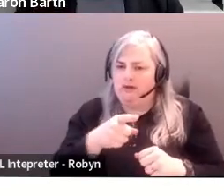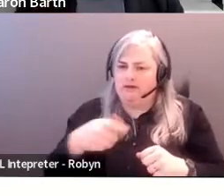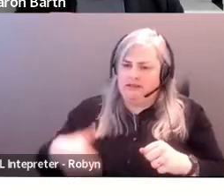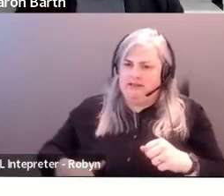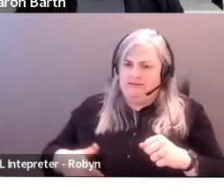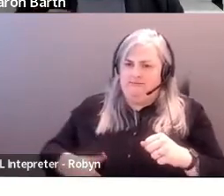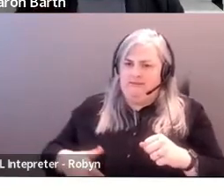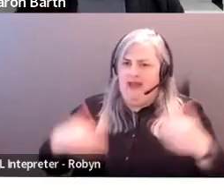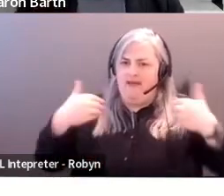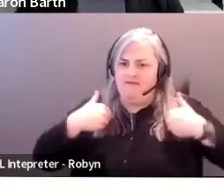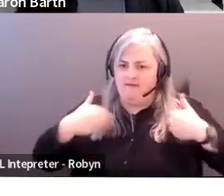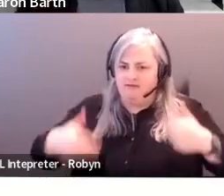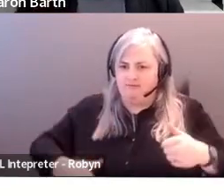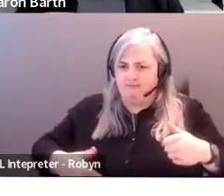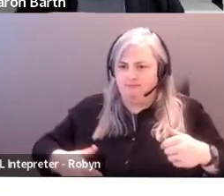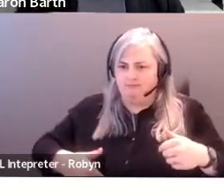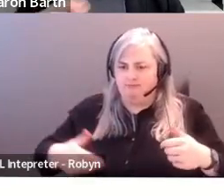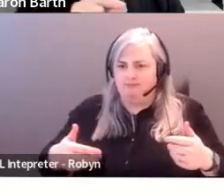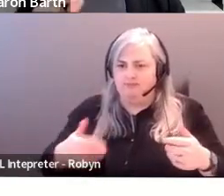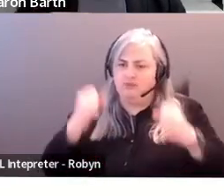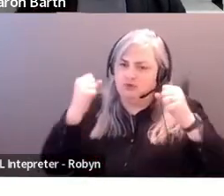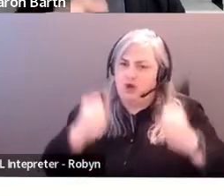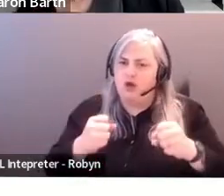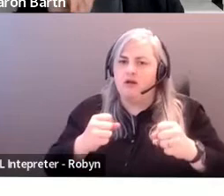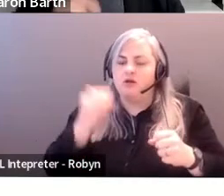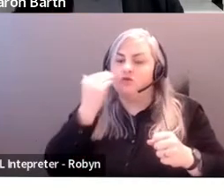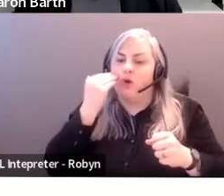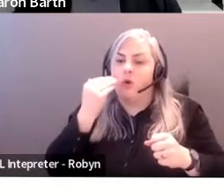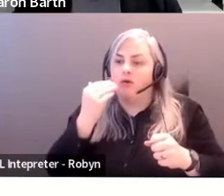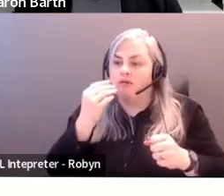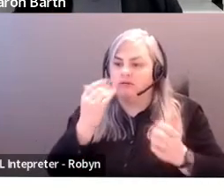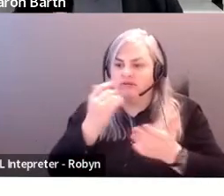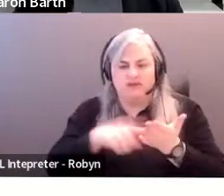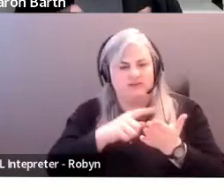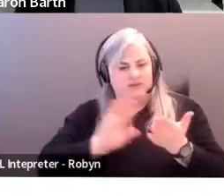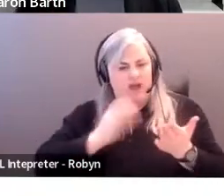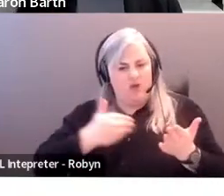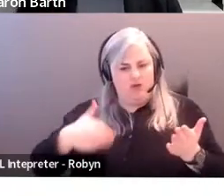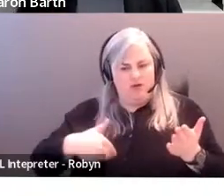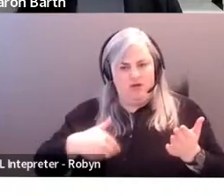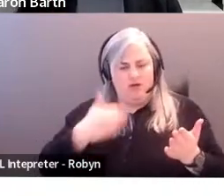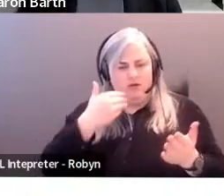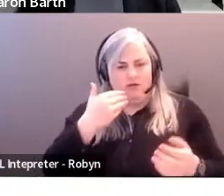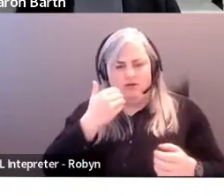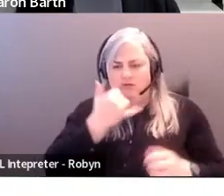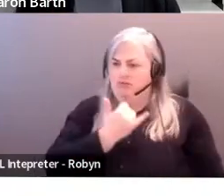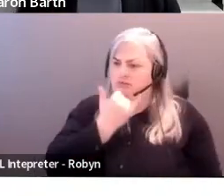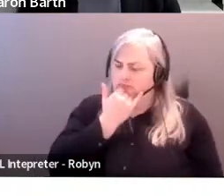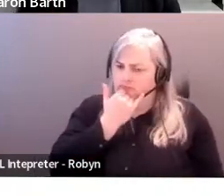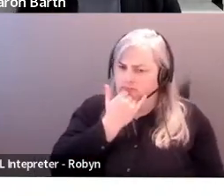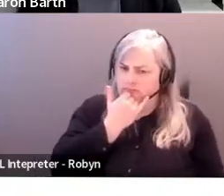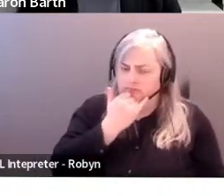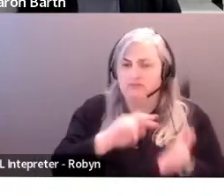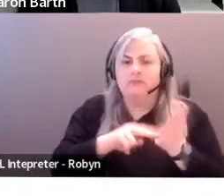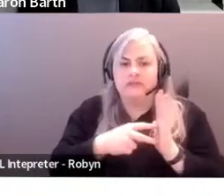instinct is that we have. And we know it's not always right. So that creates an interesting